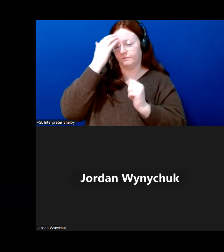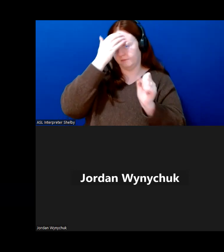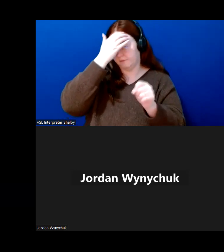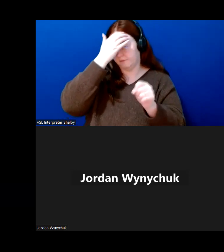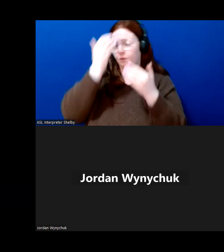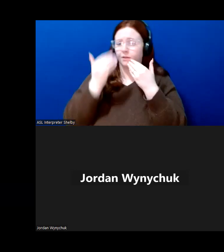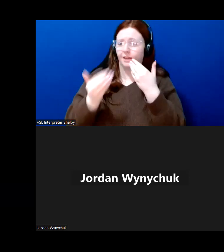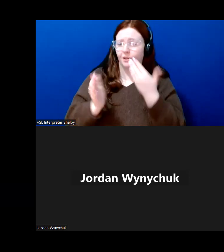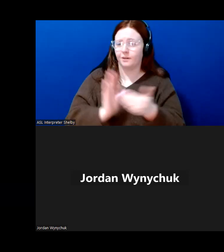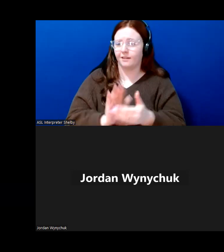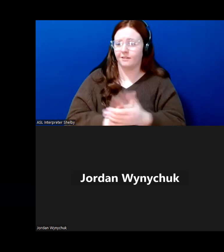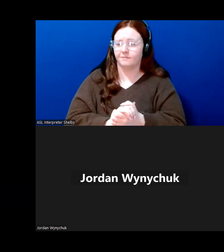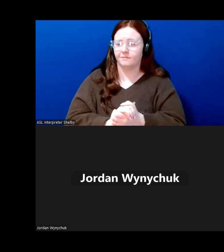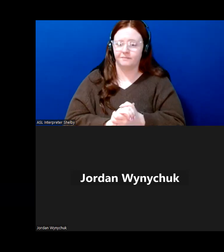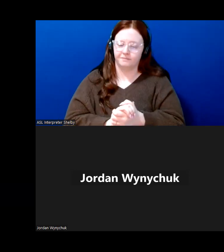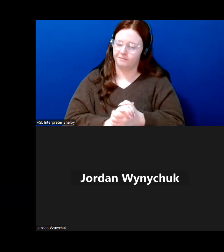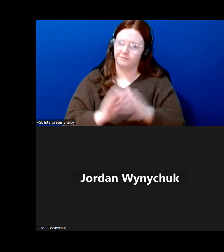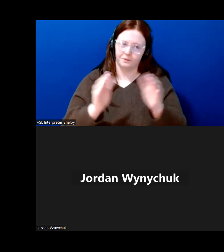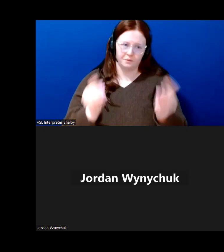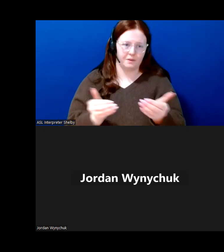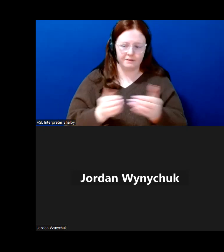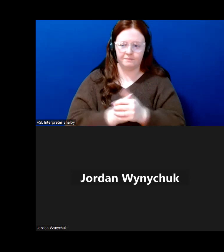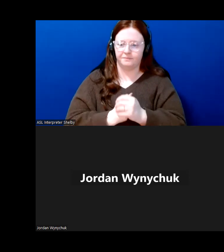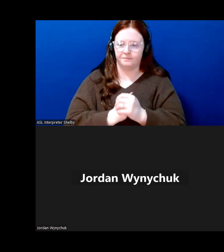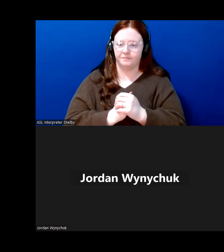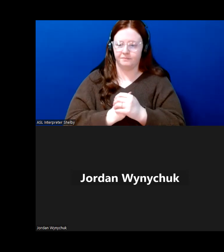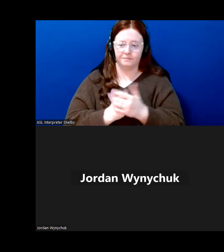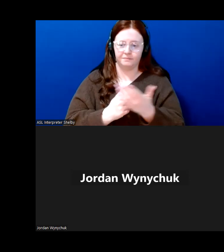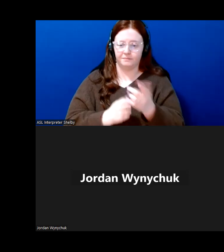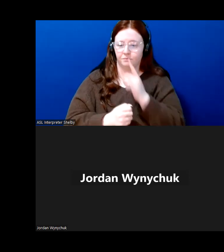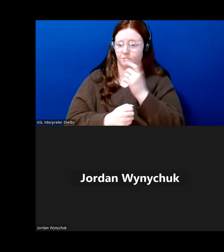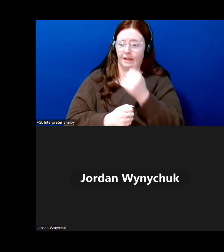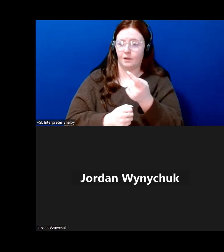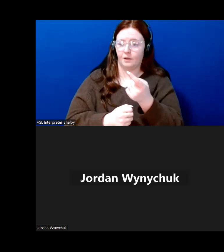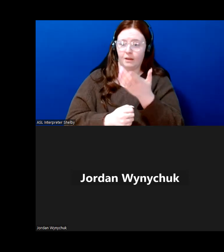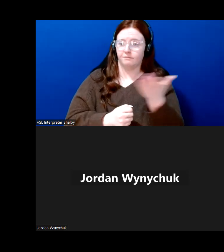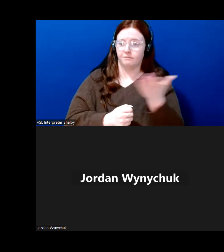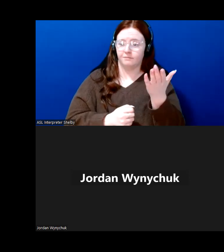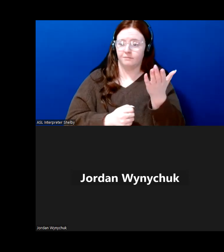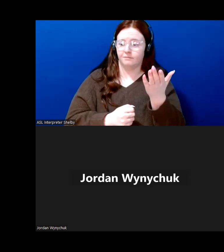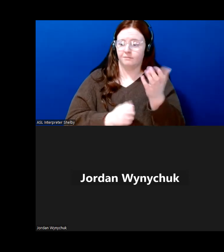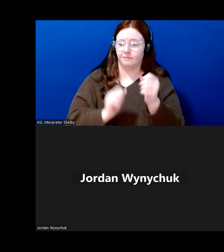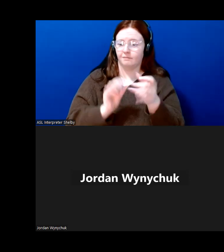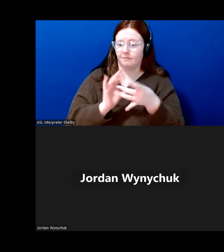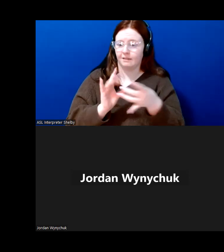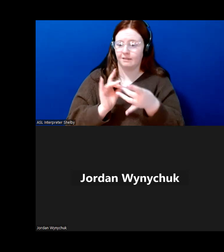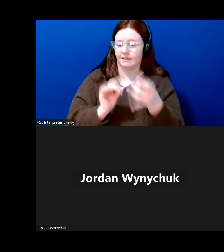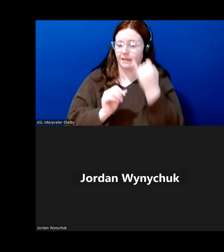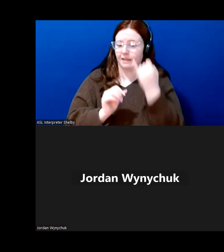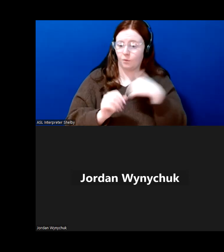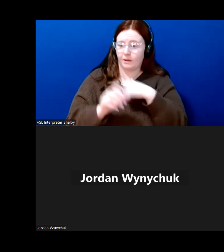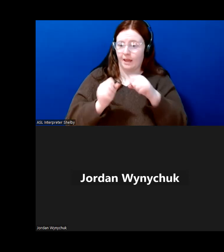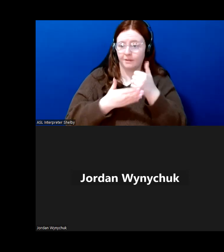you again. You are more than welcome. If there's anything that I'm sure anybody here on this call can say, if there's anything that we can help with,